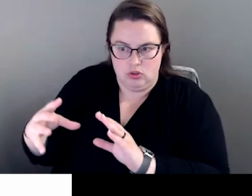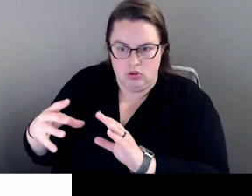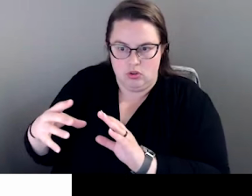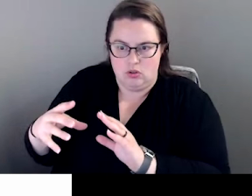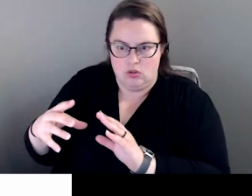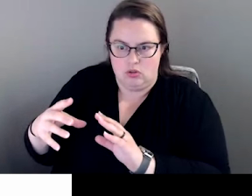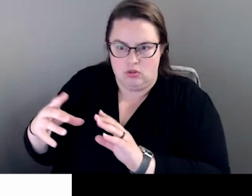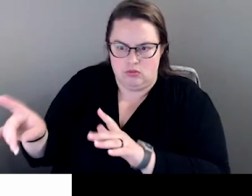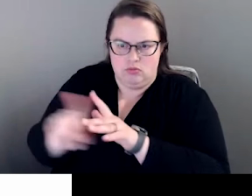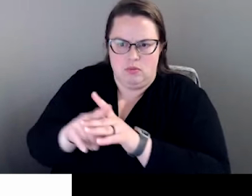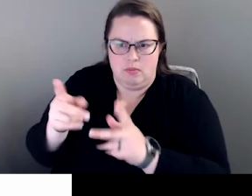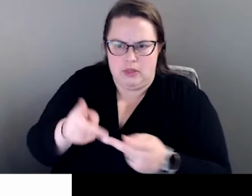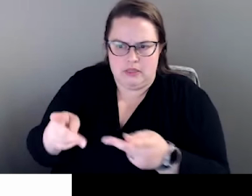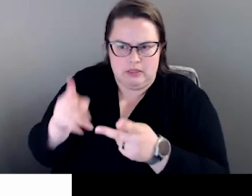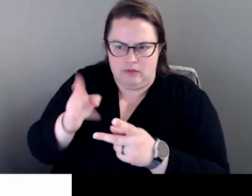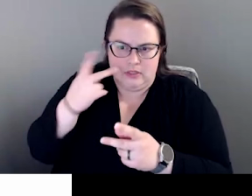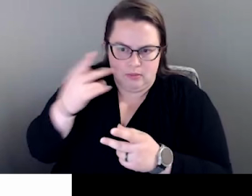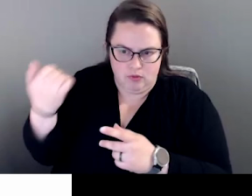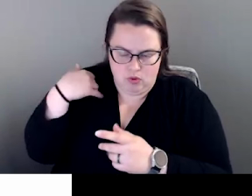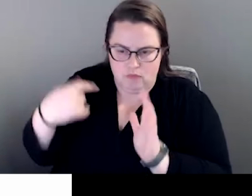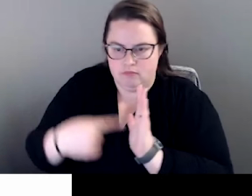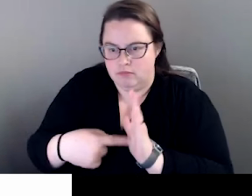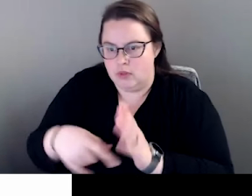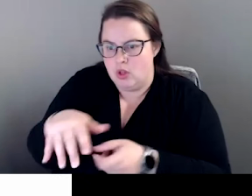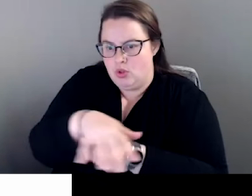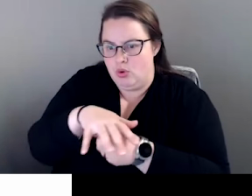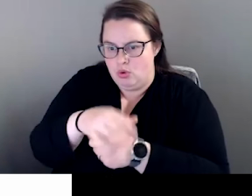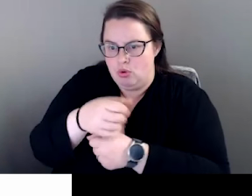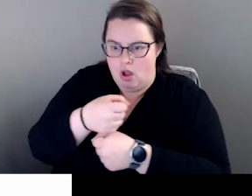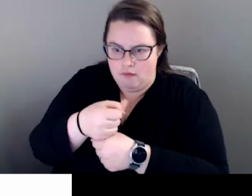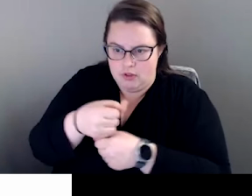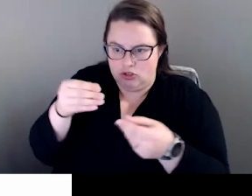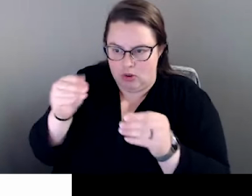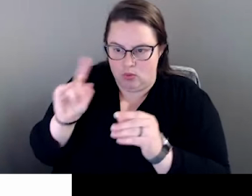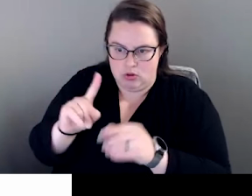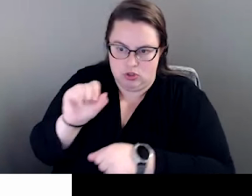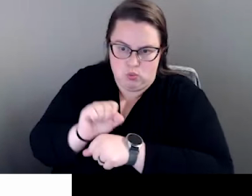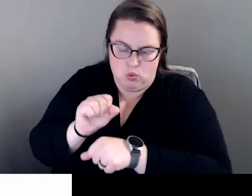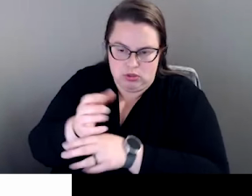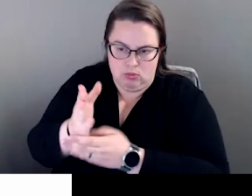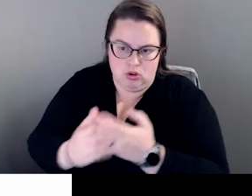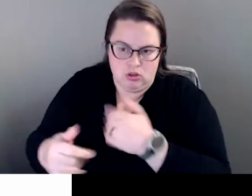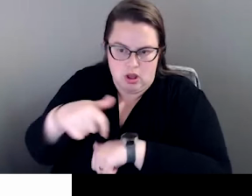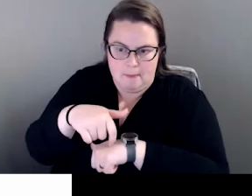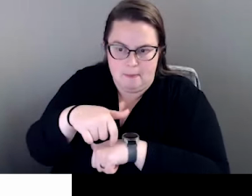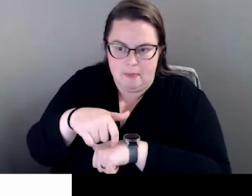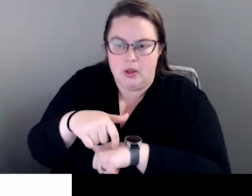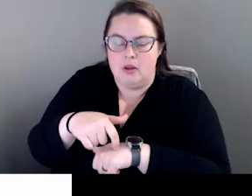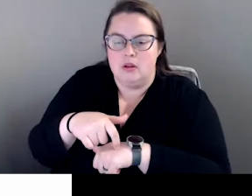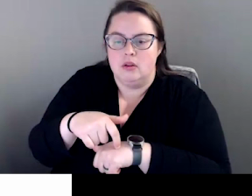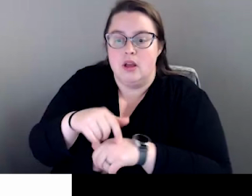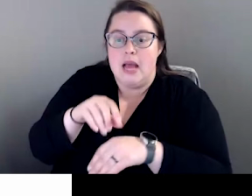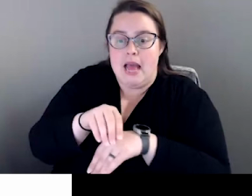has never seen him before, including the local coffee shop that she works at part-time. What